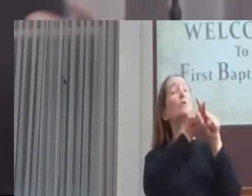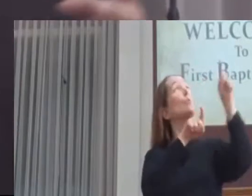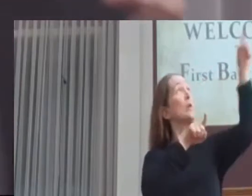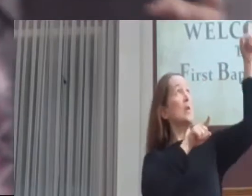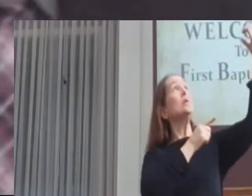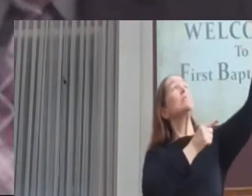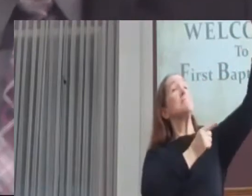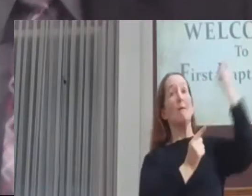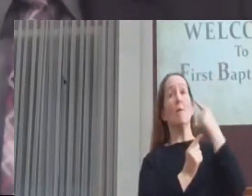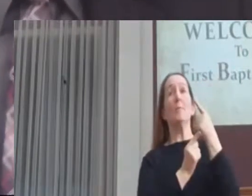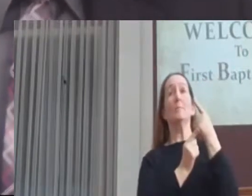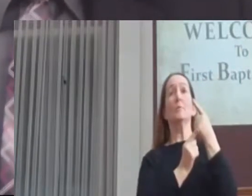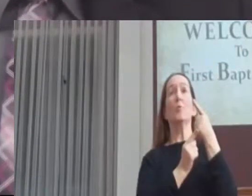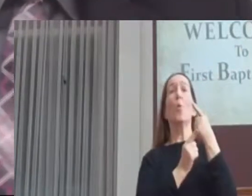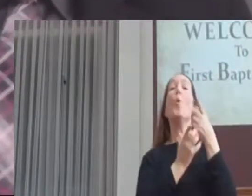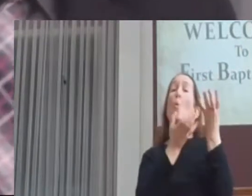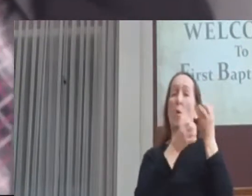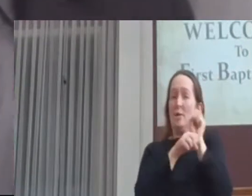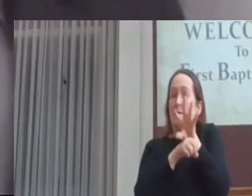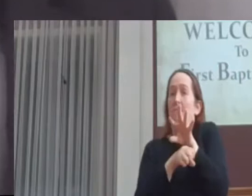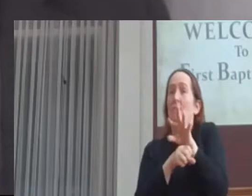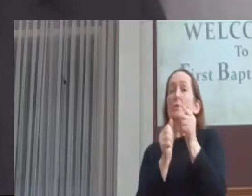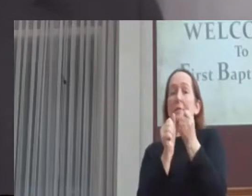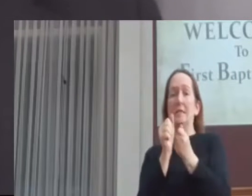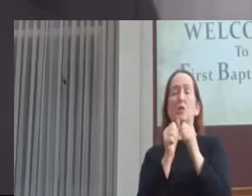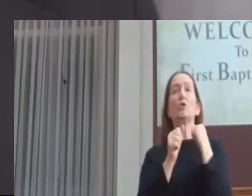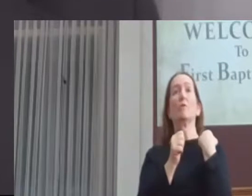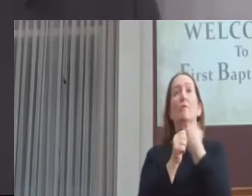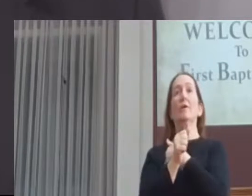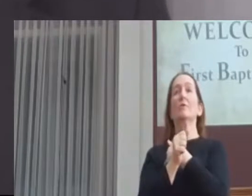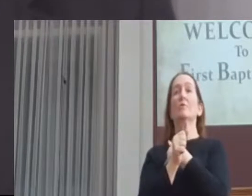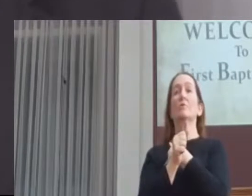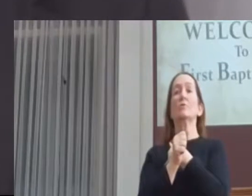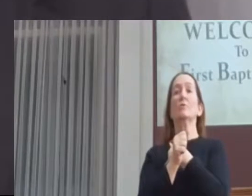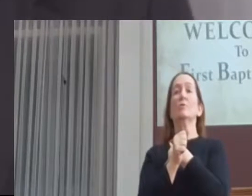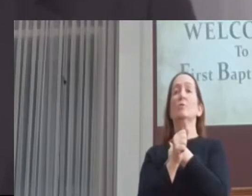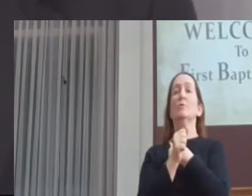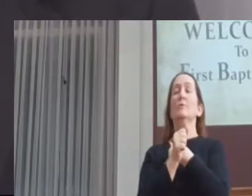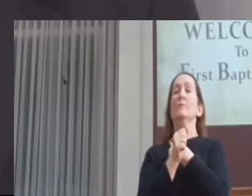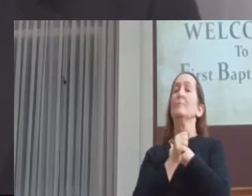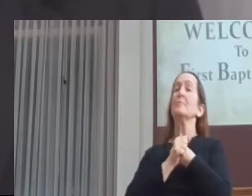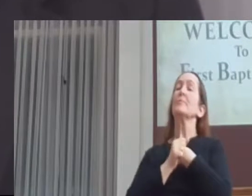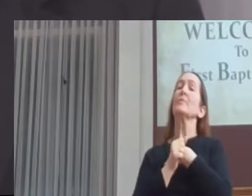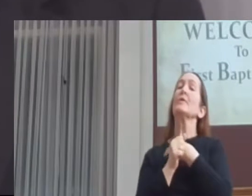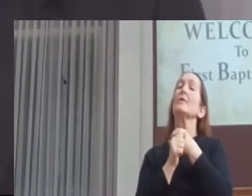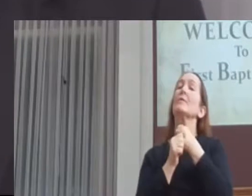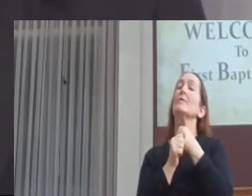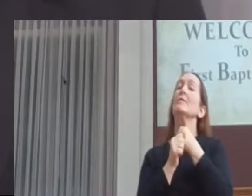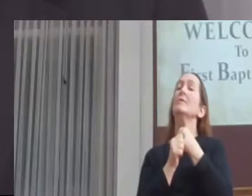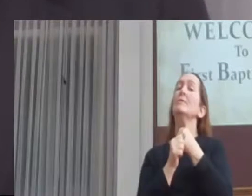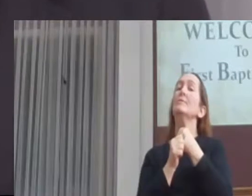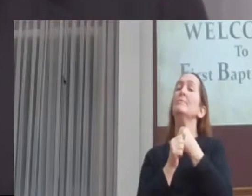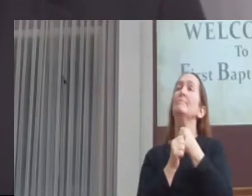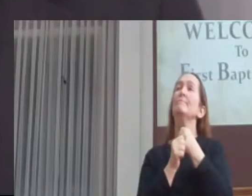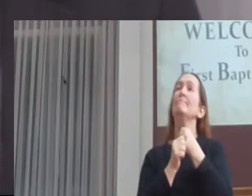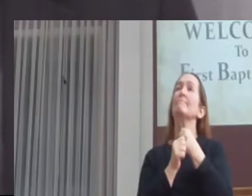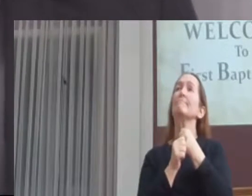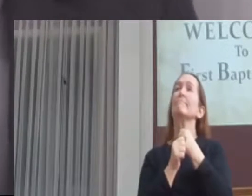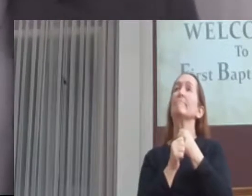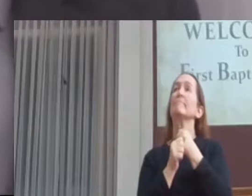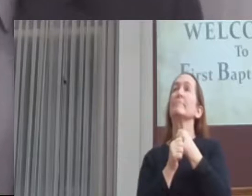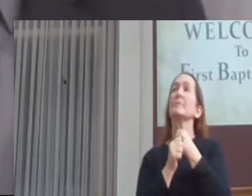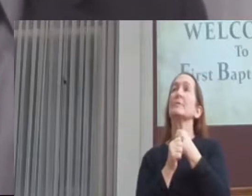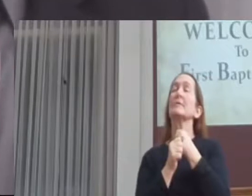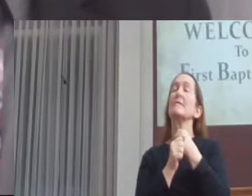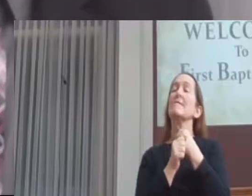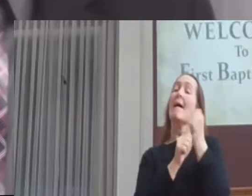wanting to impact each one of us. And there shouldn't be a Sunday that we come into God's presence. Actually, there shouldn't be any day